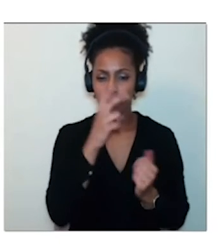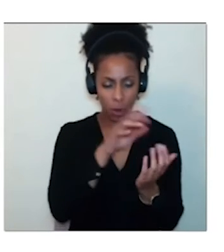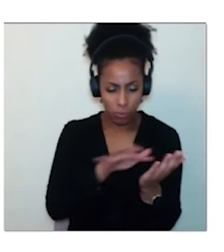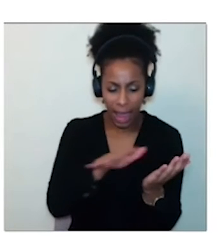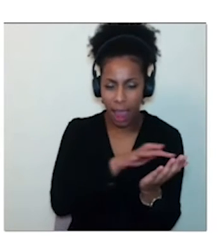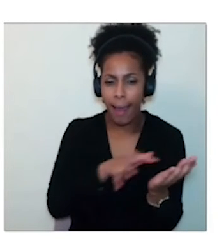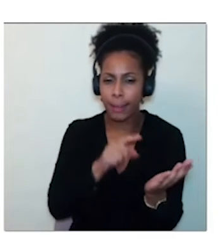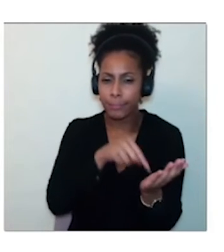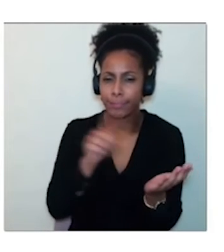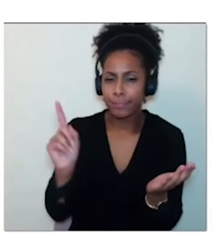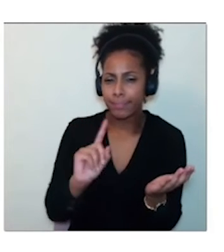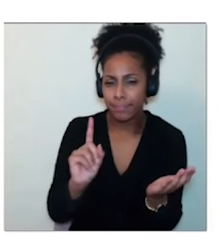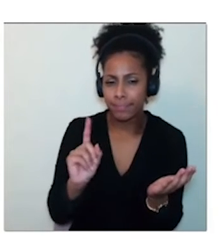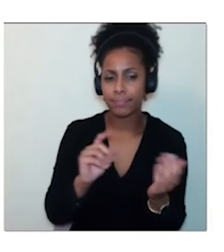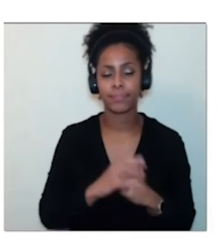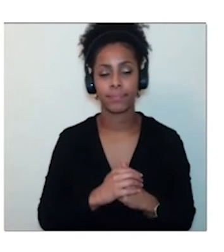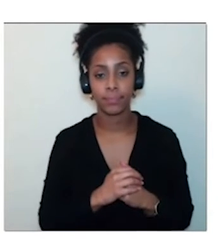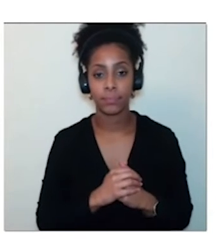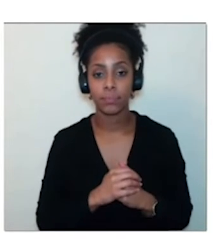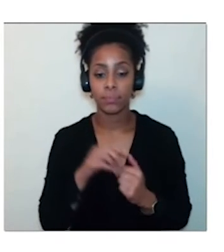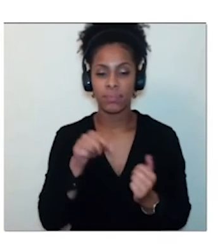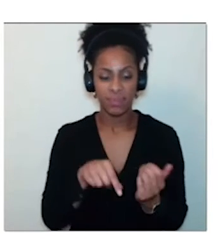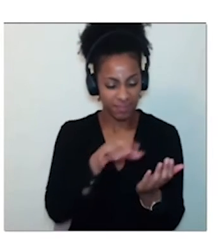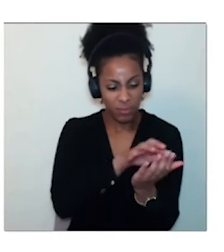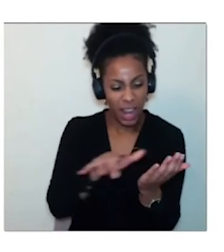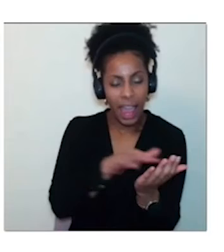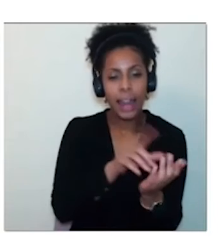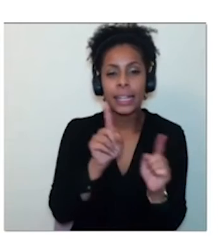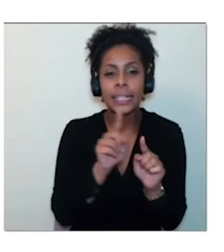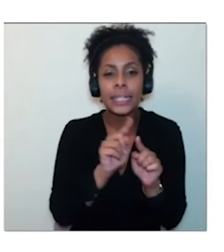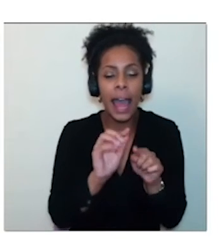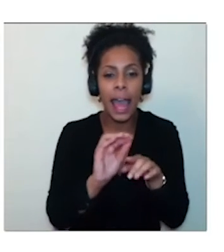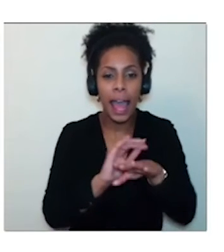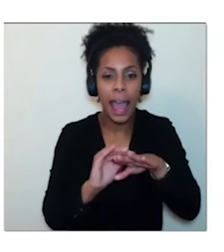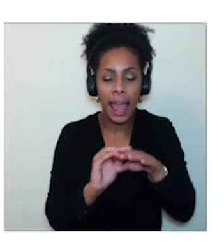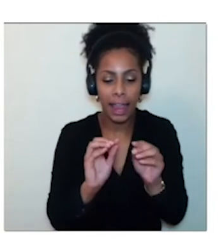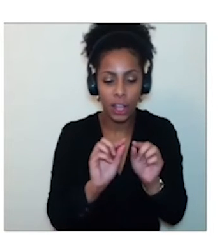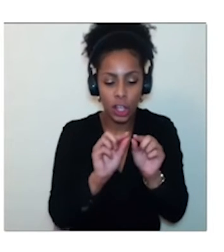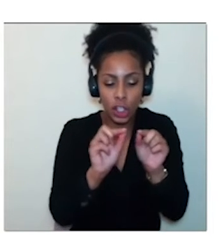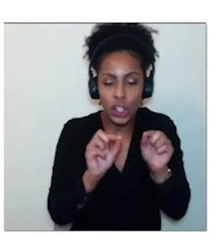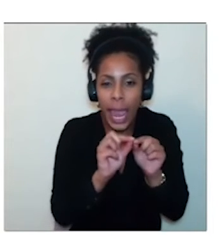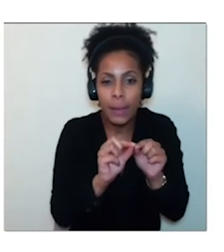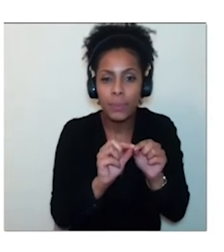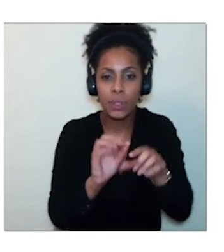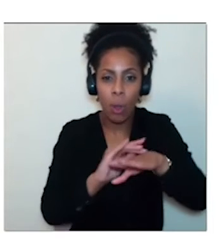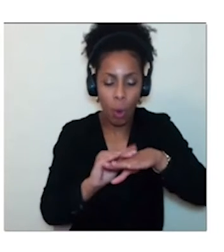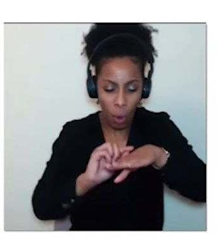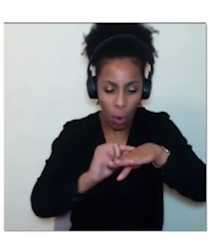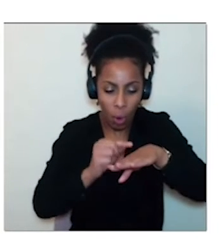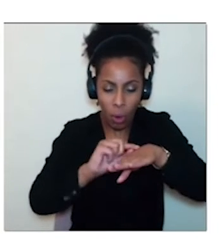had been made to create embossed letters or shapes on wood or paper to enable the visually impaired to read by